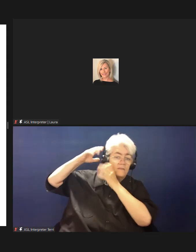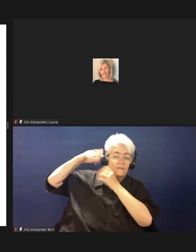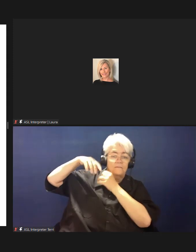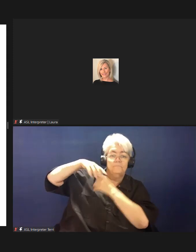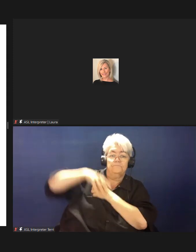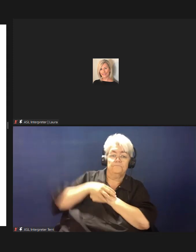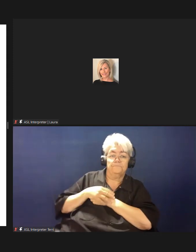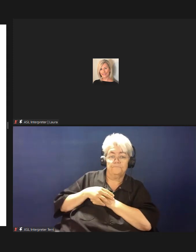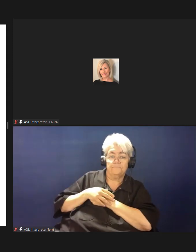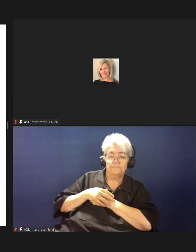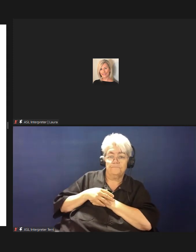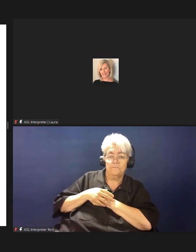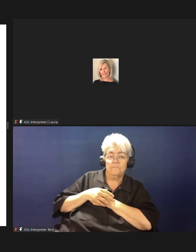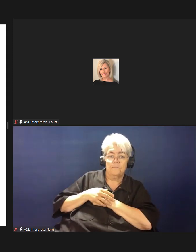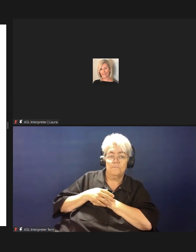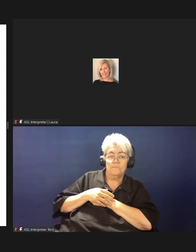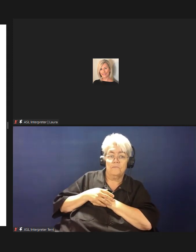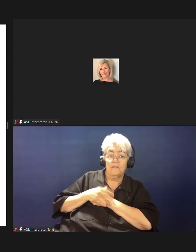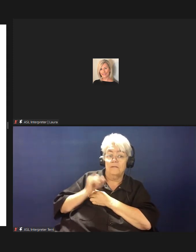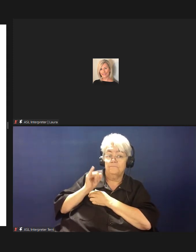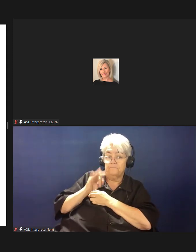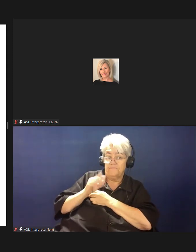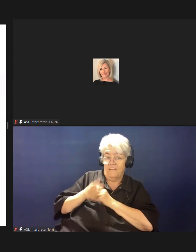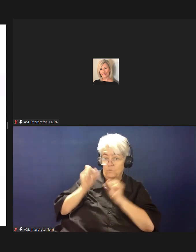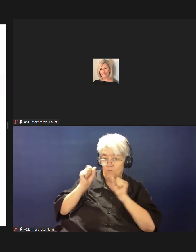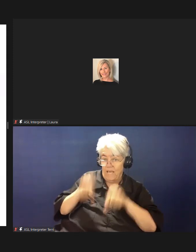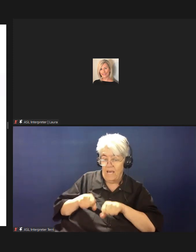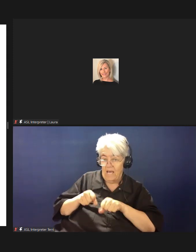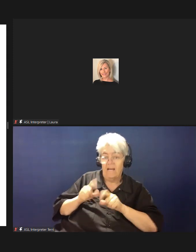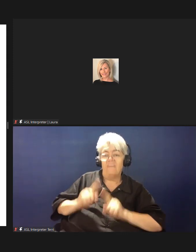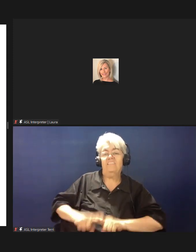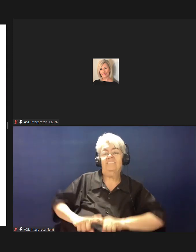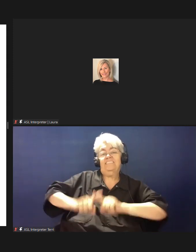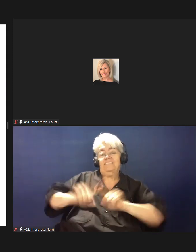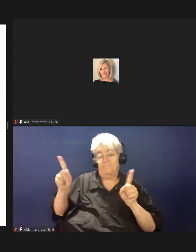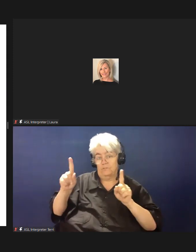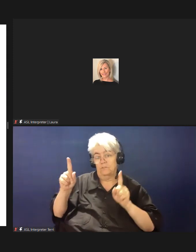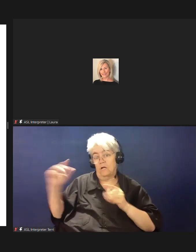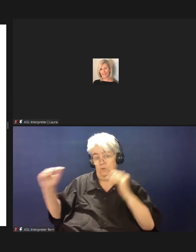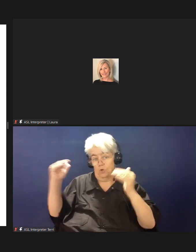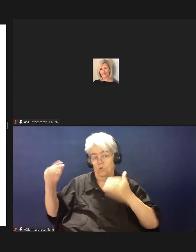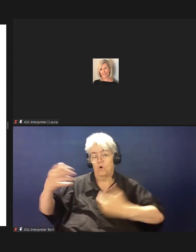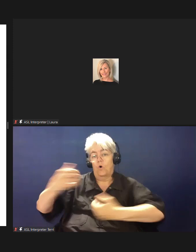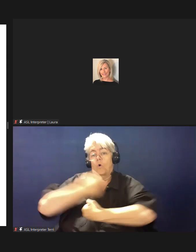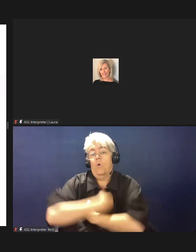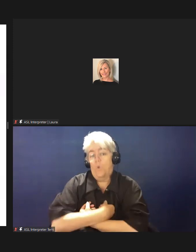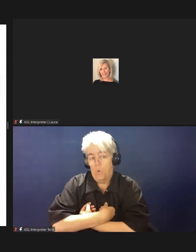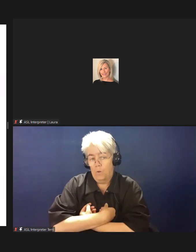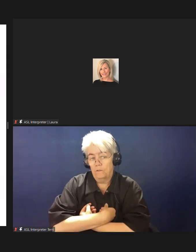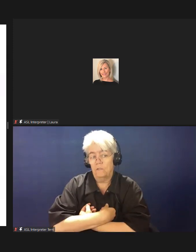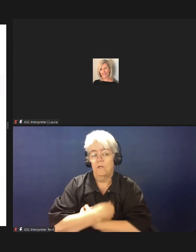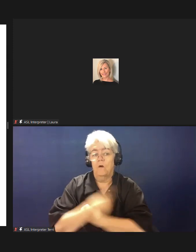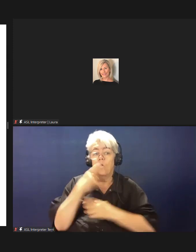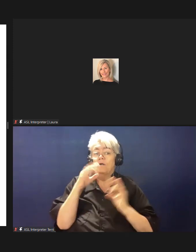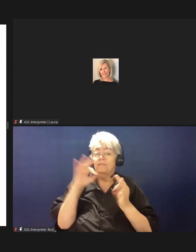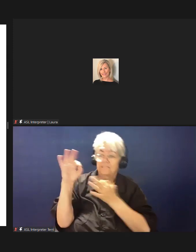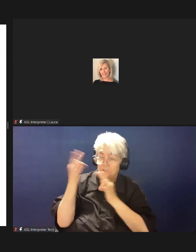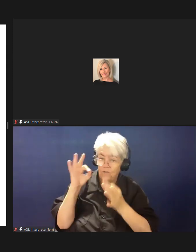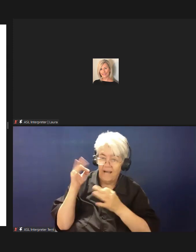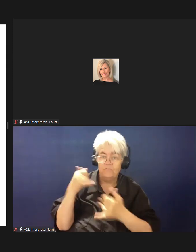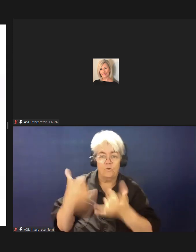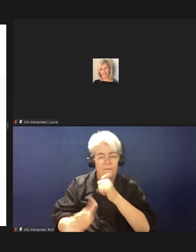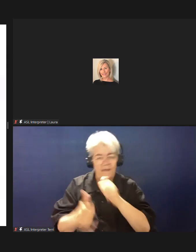probe insertion. If it's possible, have another adult hold the child snugly or keep the child distracted or their